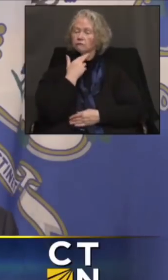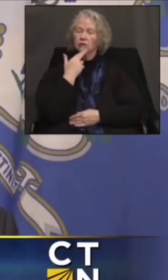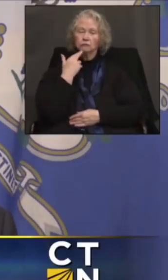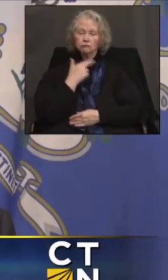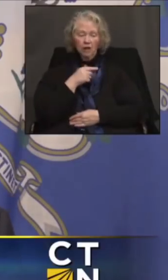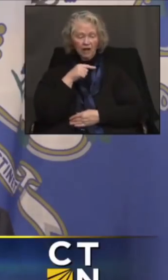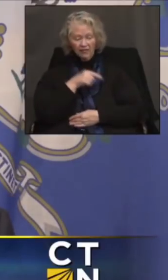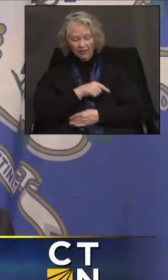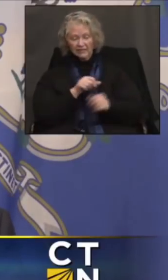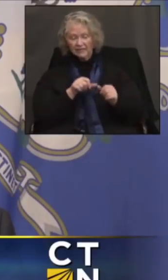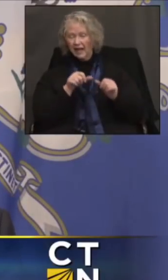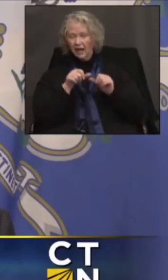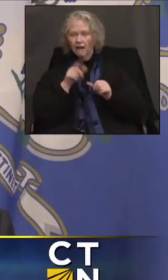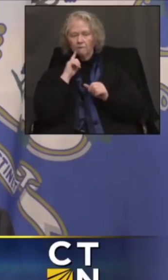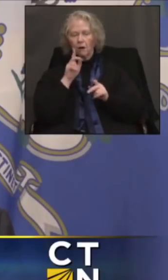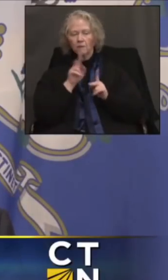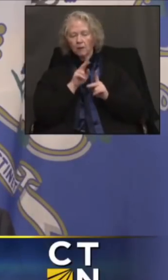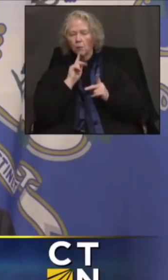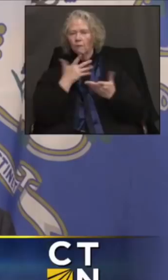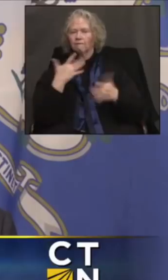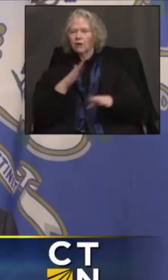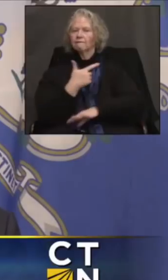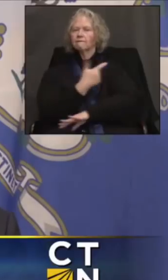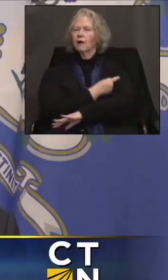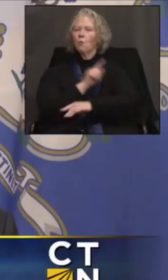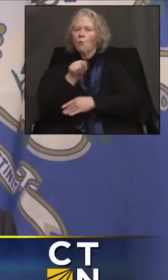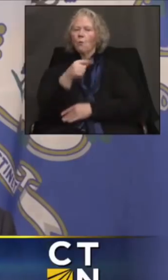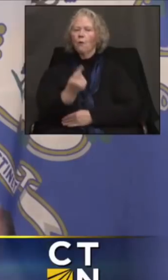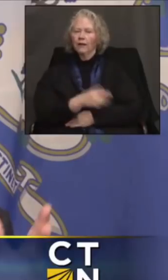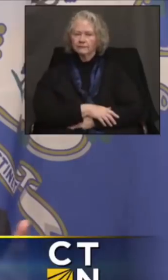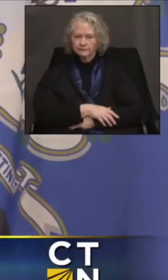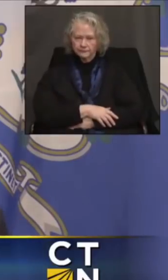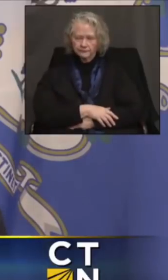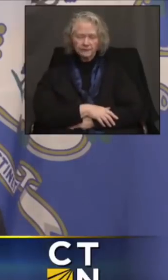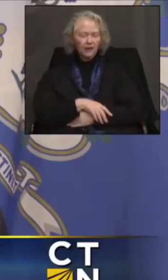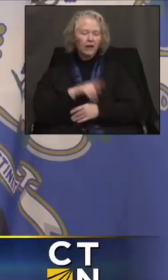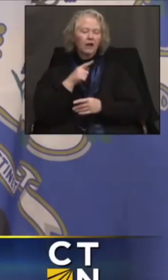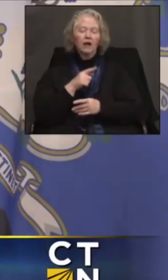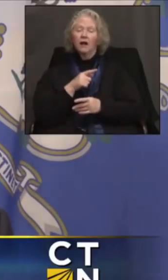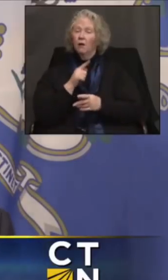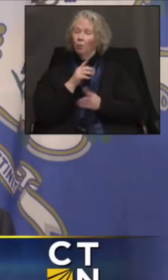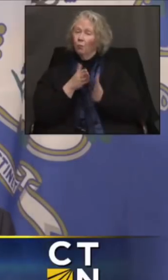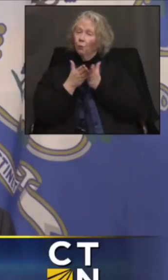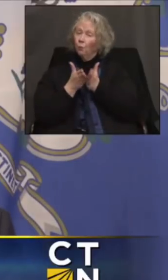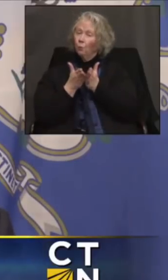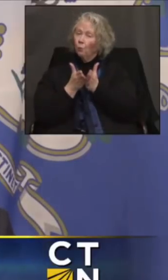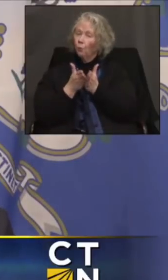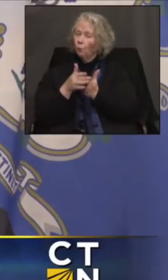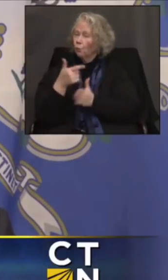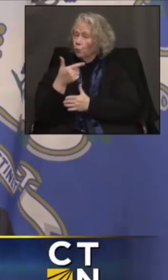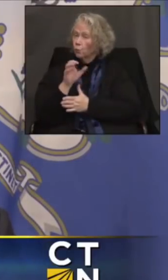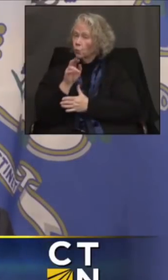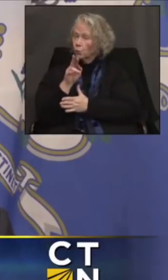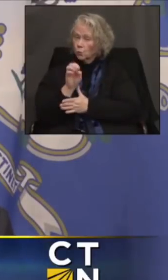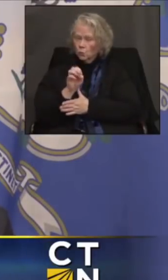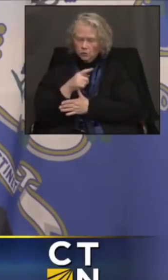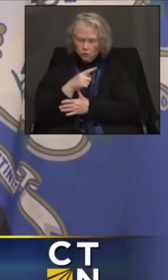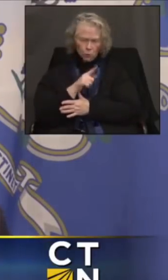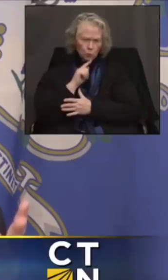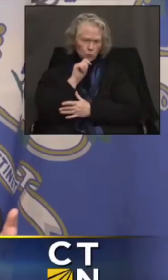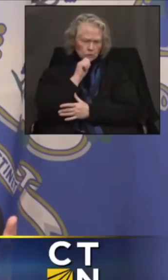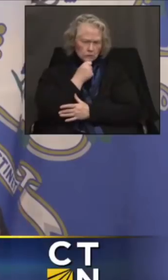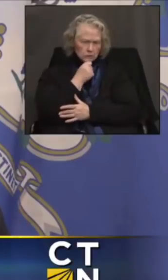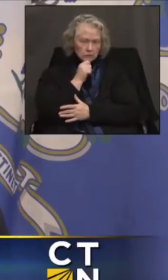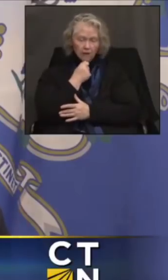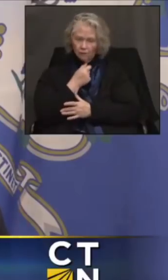to make people feel safer. I've heard folks from the cruise line say, because they were hit really hard a year ago, they'd like